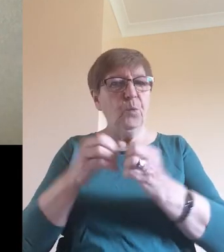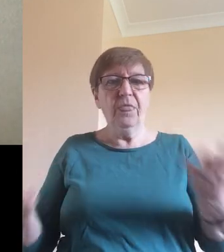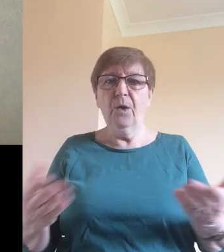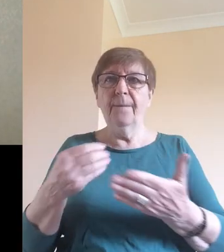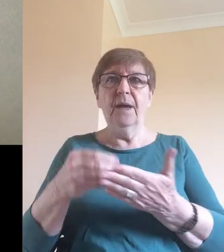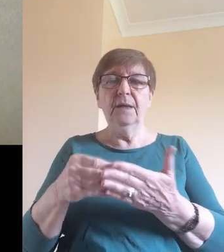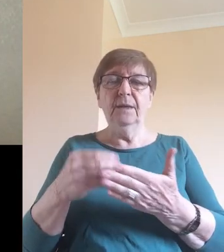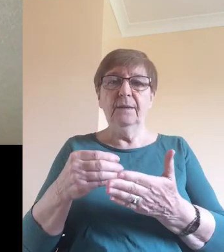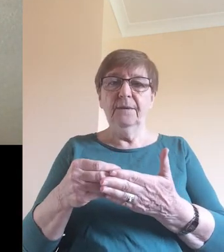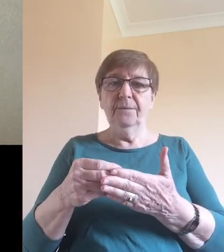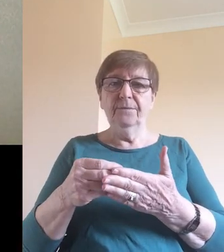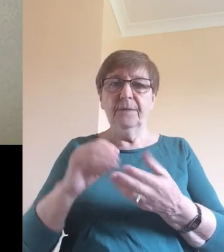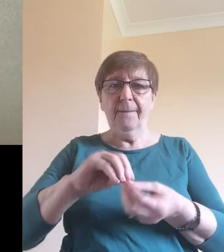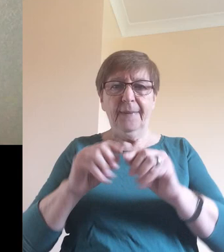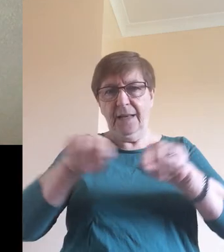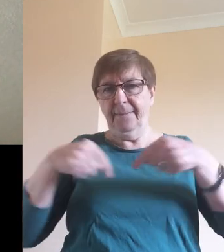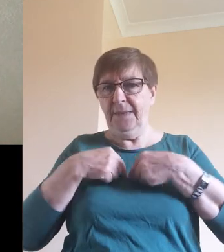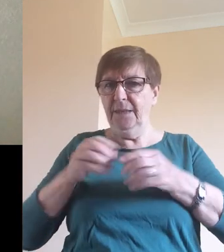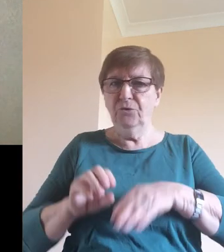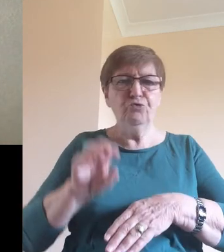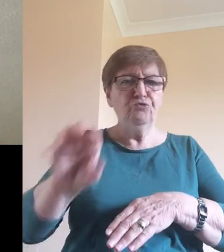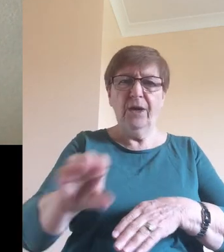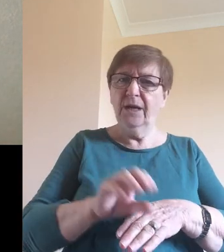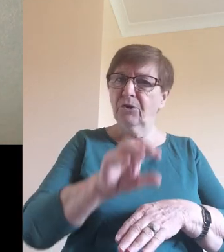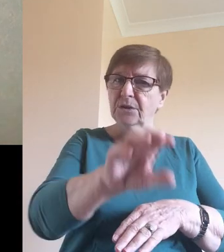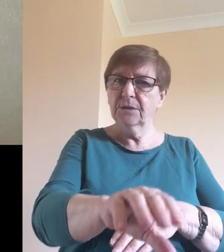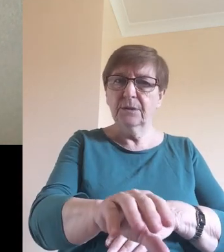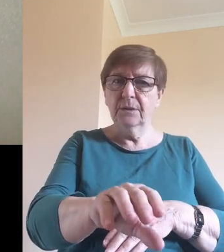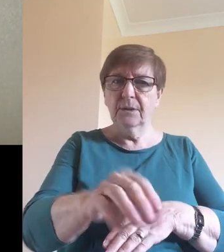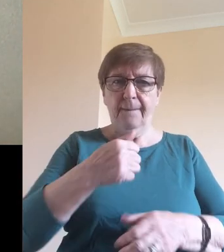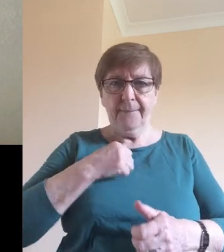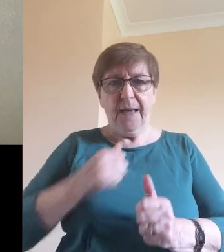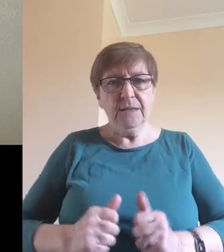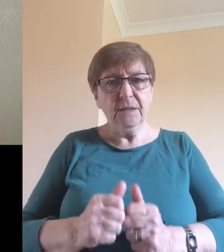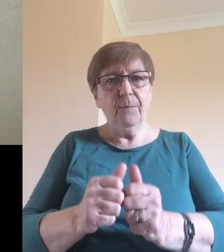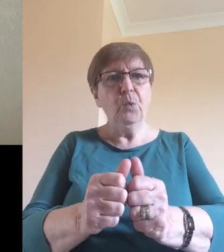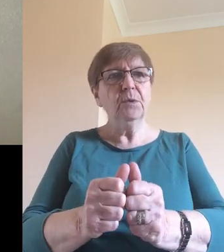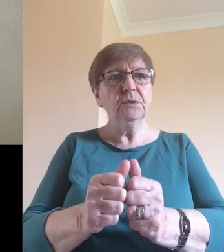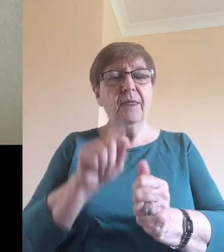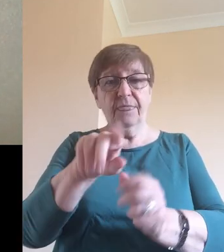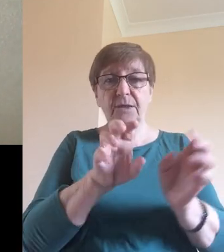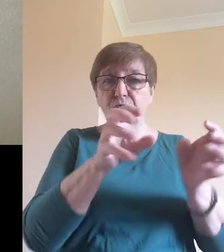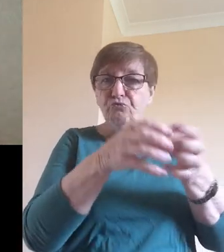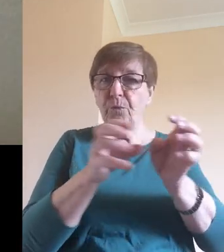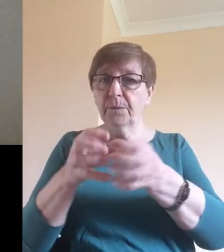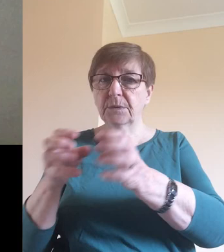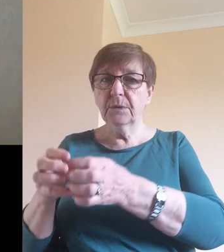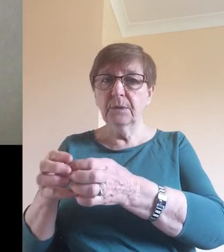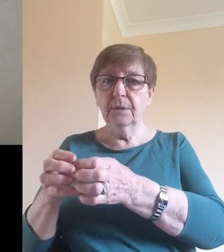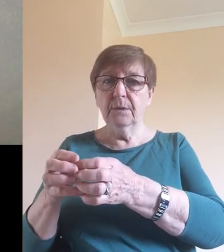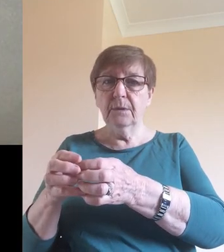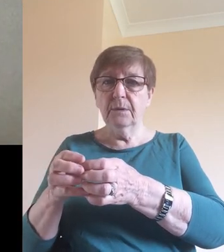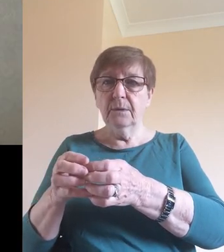Father, make me as generous in my support of these organisations